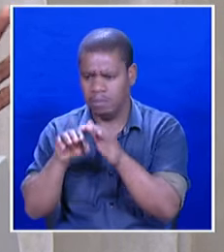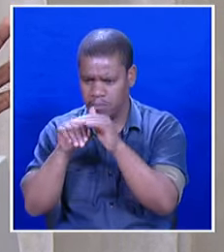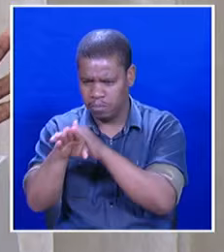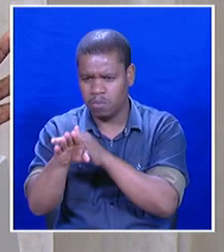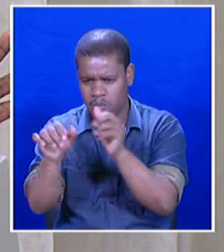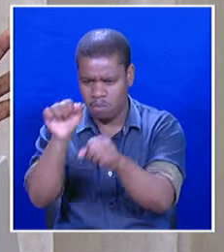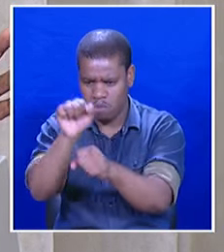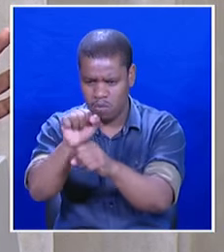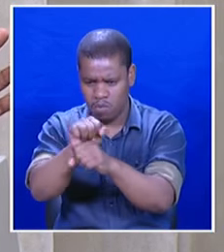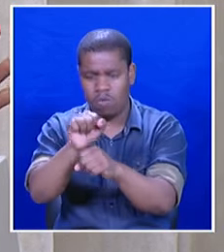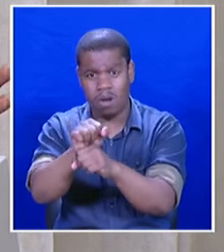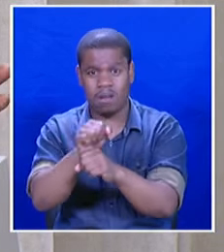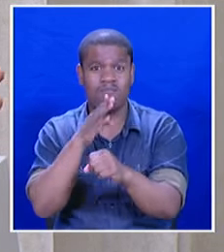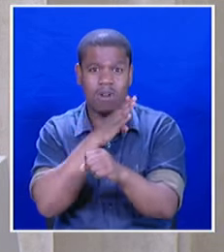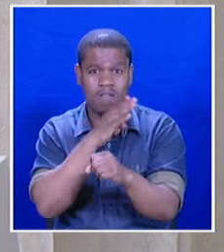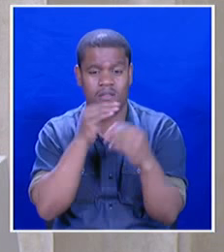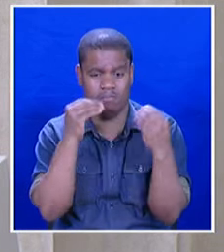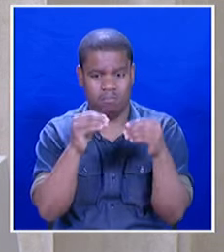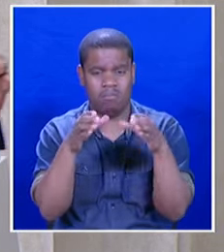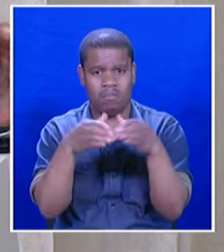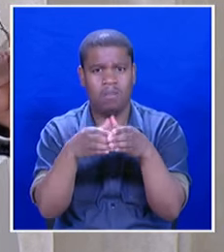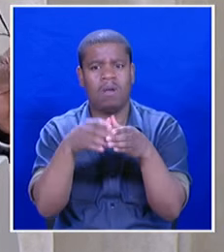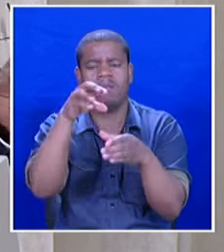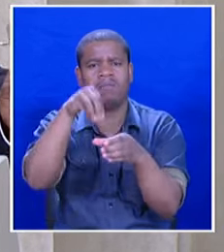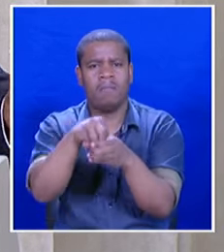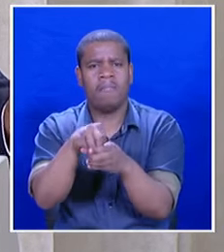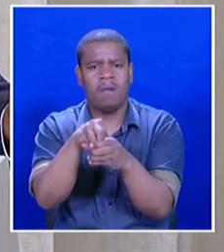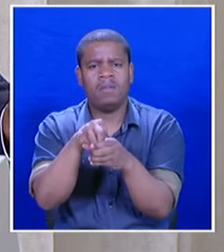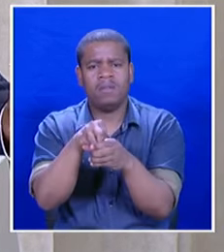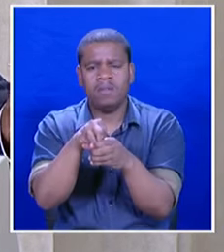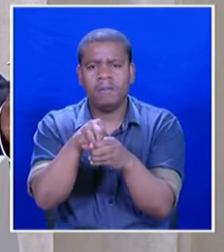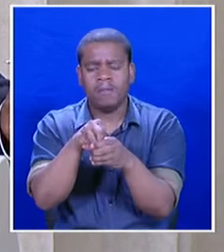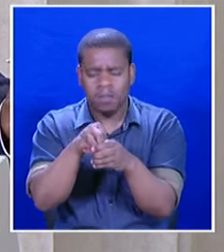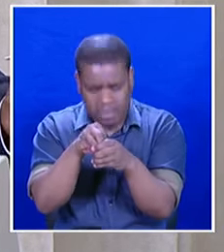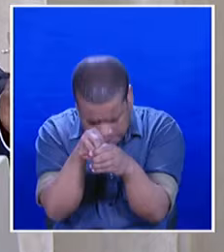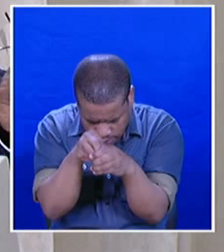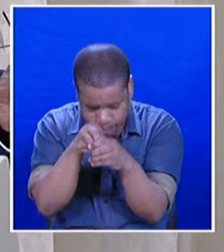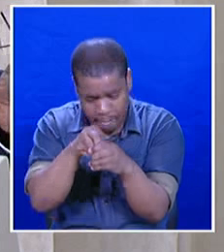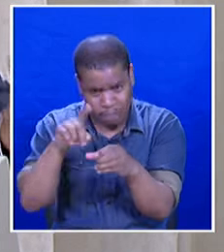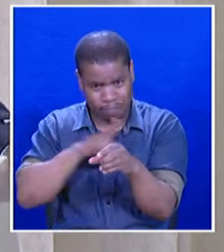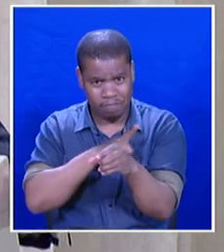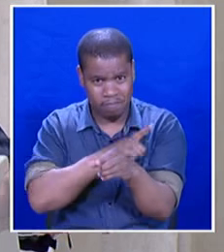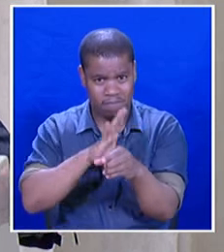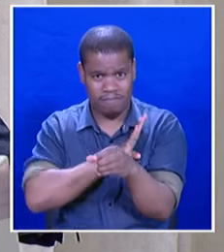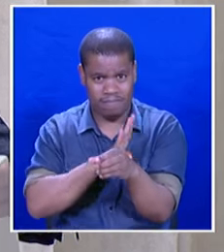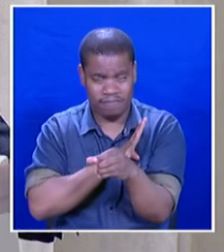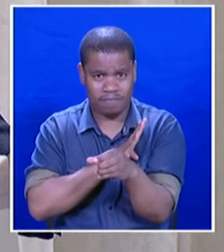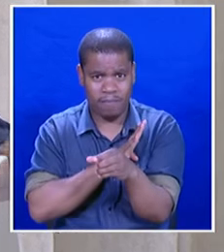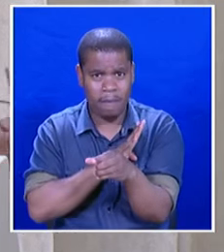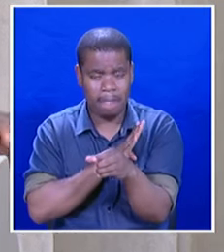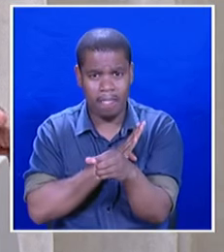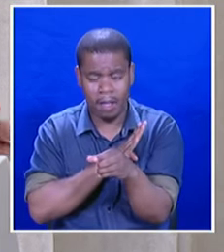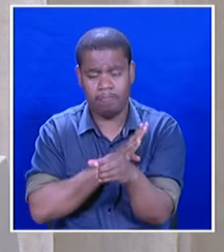entities, and they become like an army on standby to fight fire. And they are